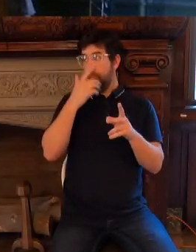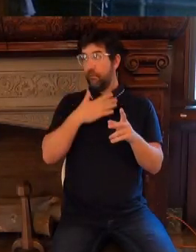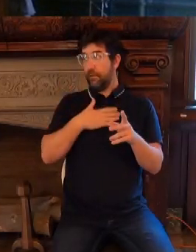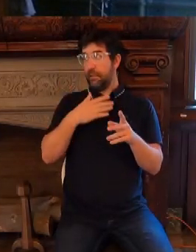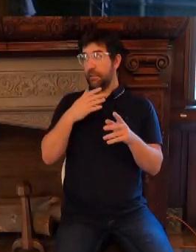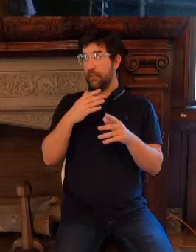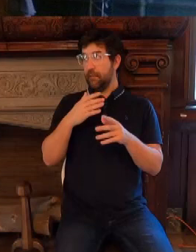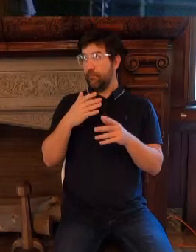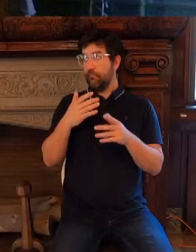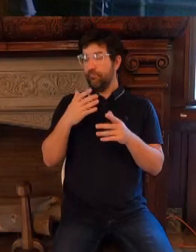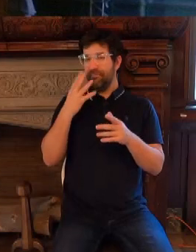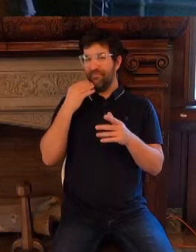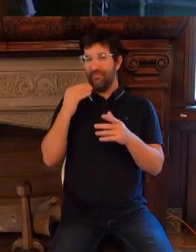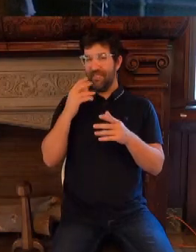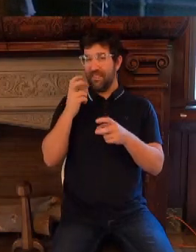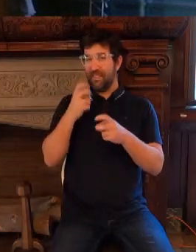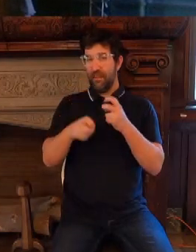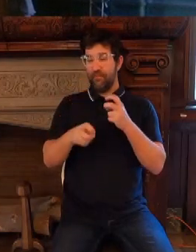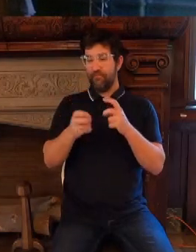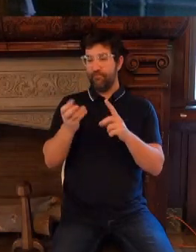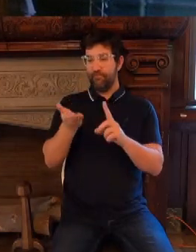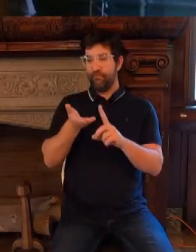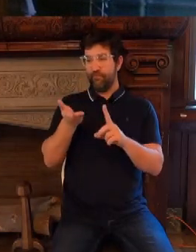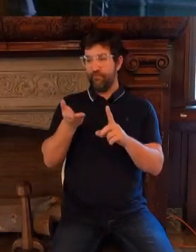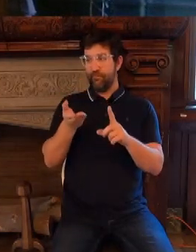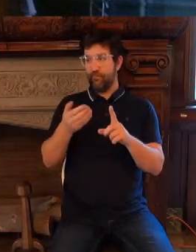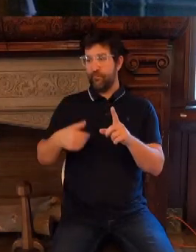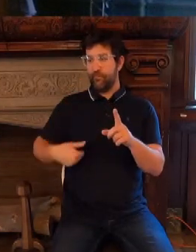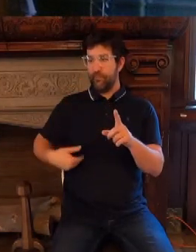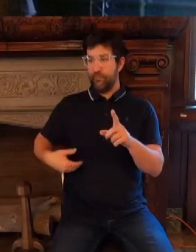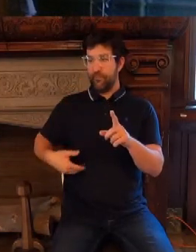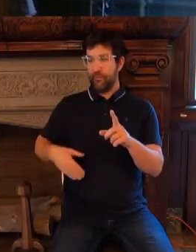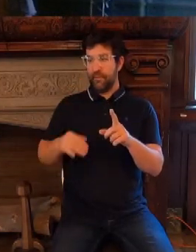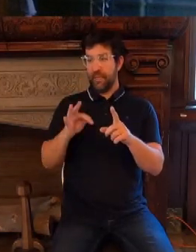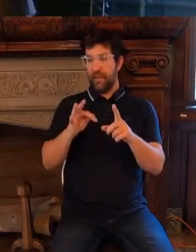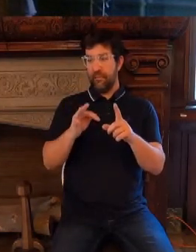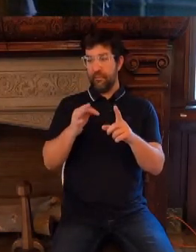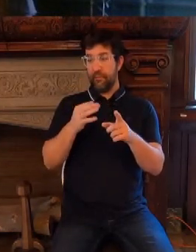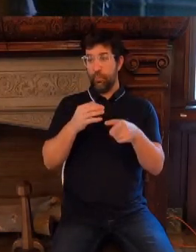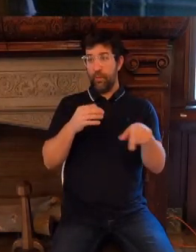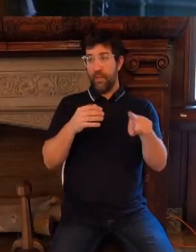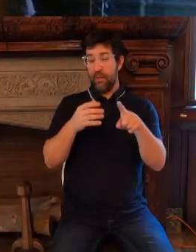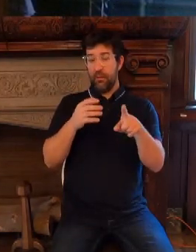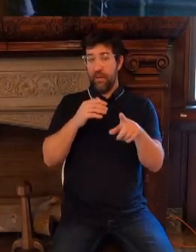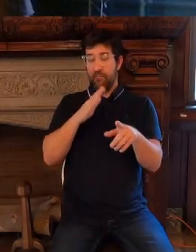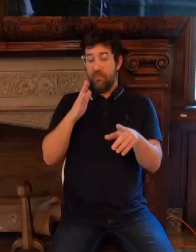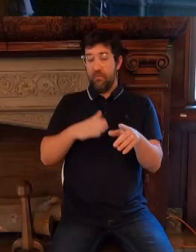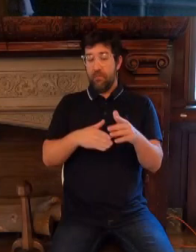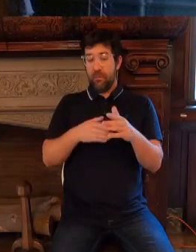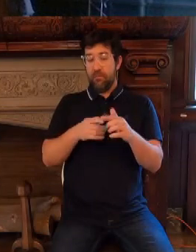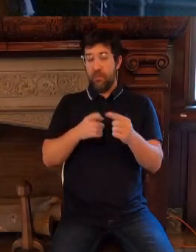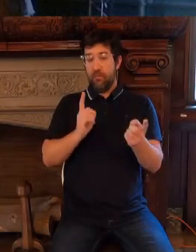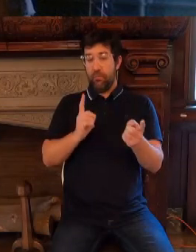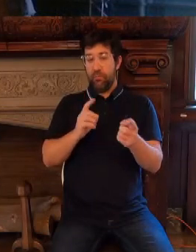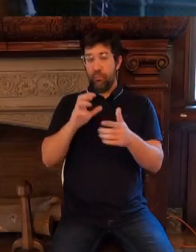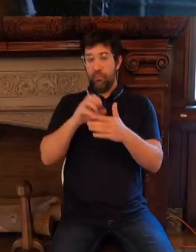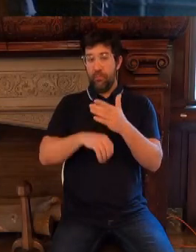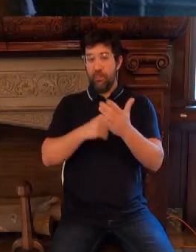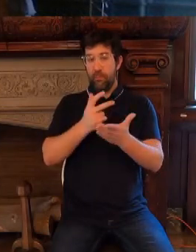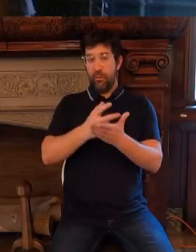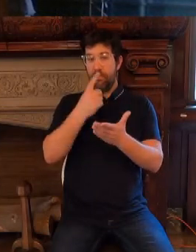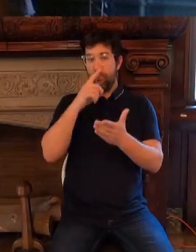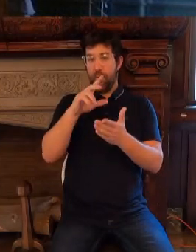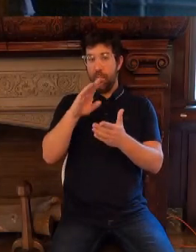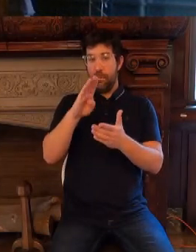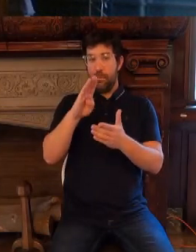hard lift. But if the demand is there and we can do it, I will never be opposed to removing parking for a bike lane. But